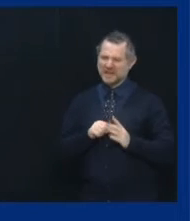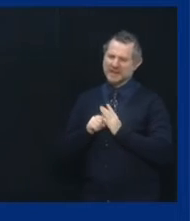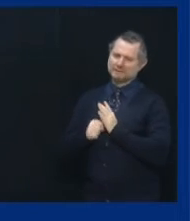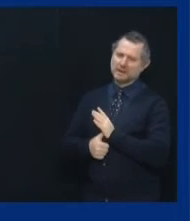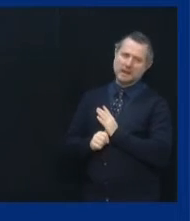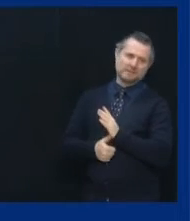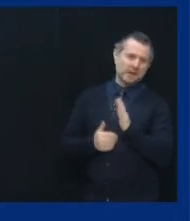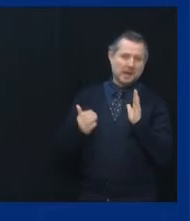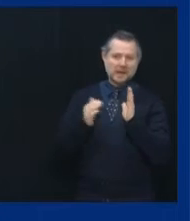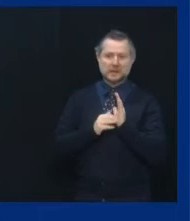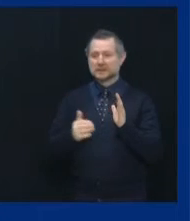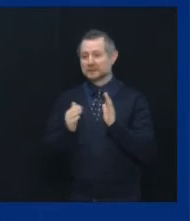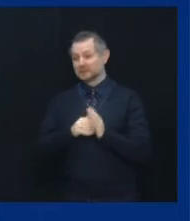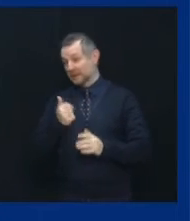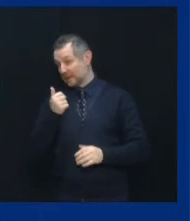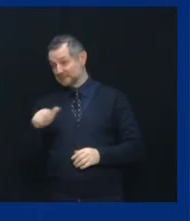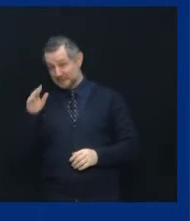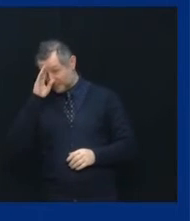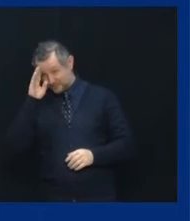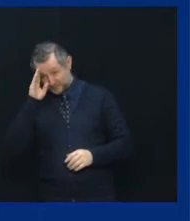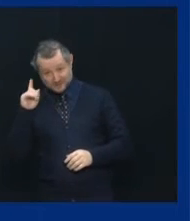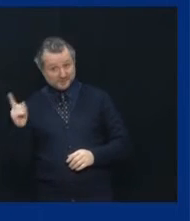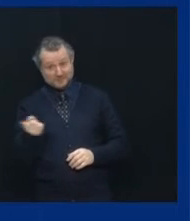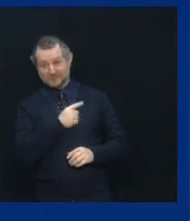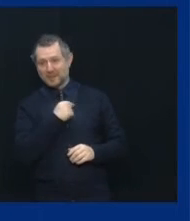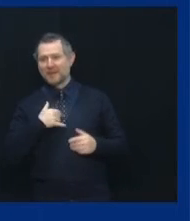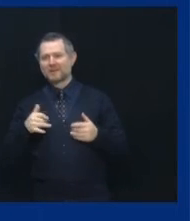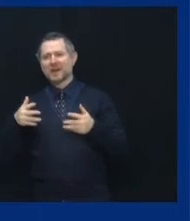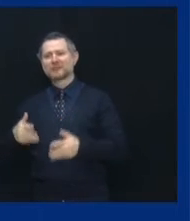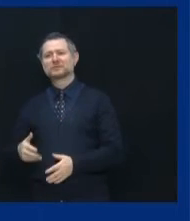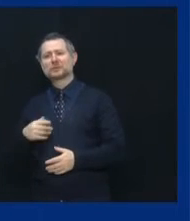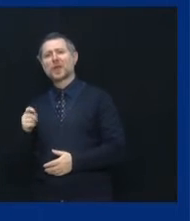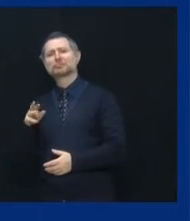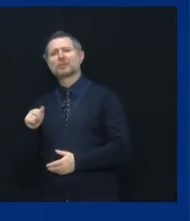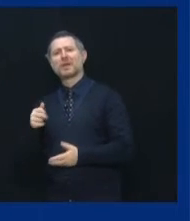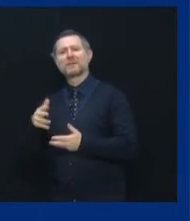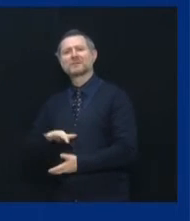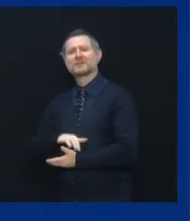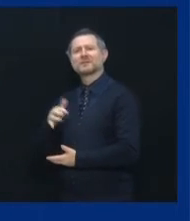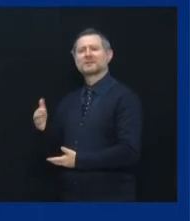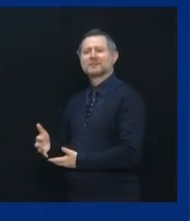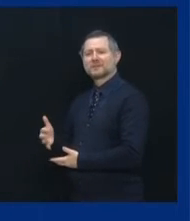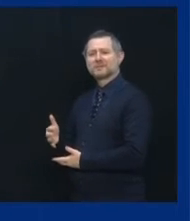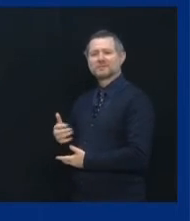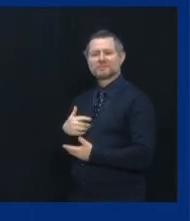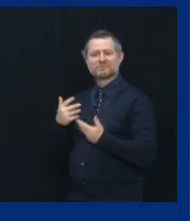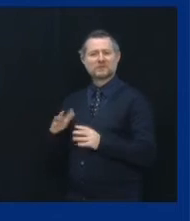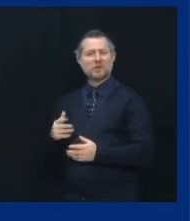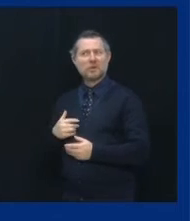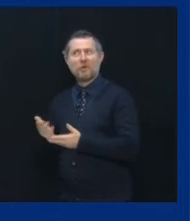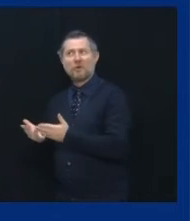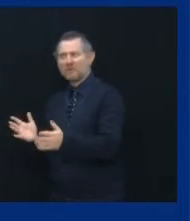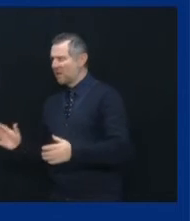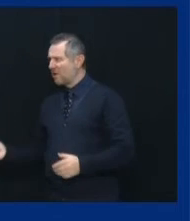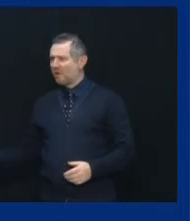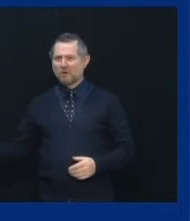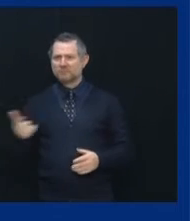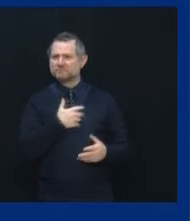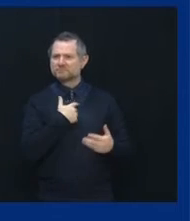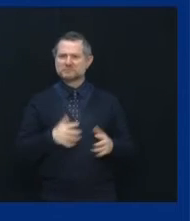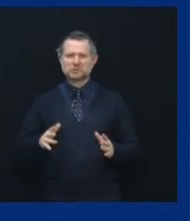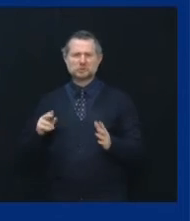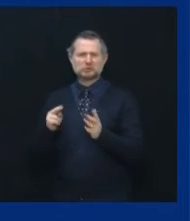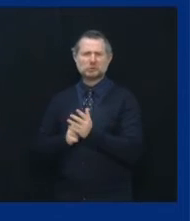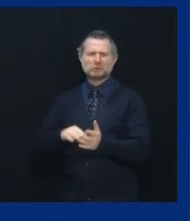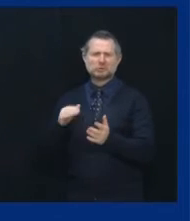says, I have extra supply because I've offered all my healthcare workers and